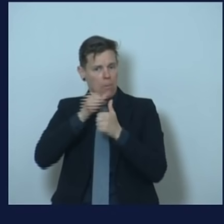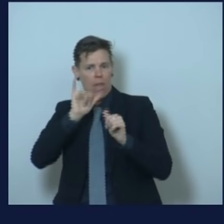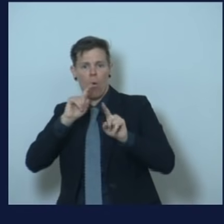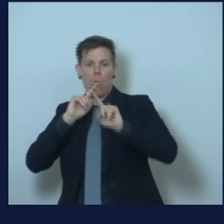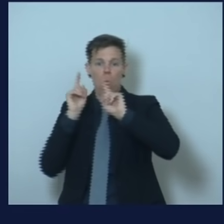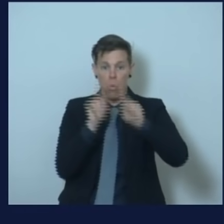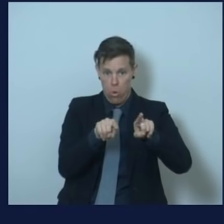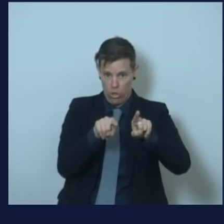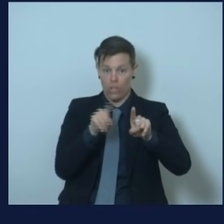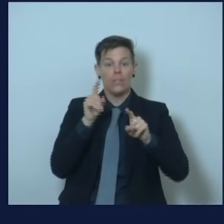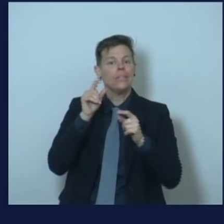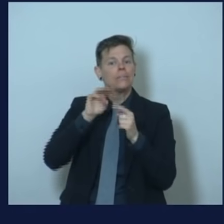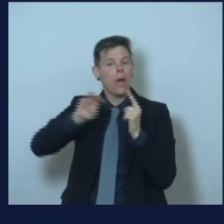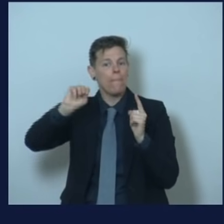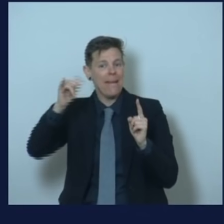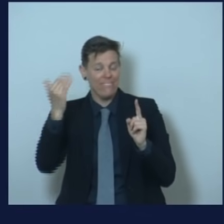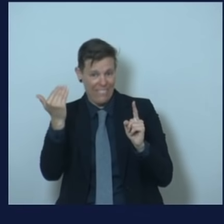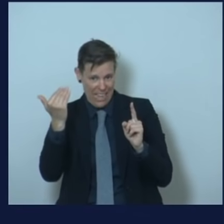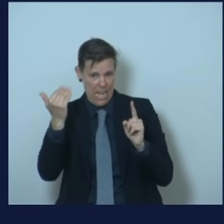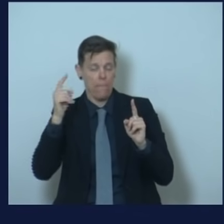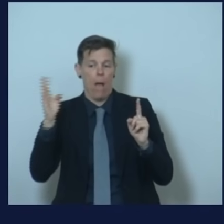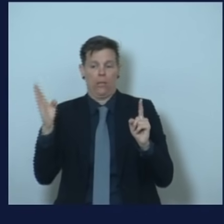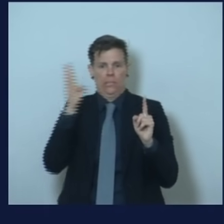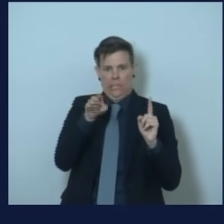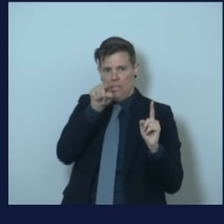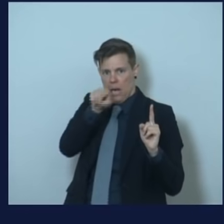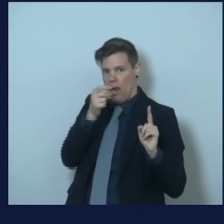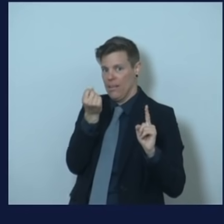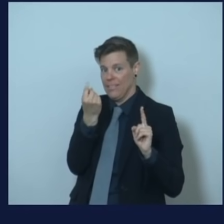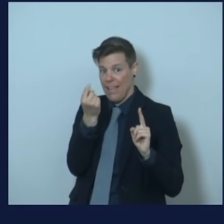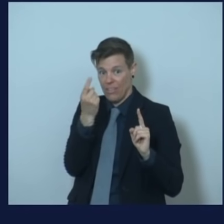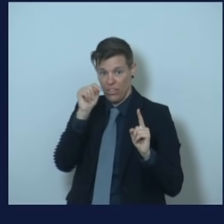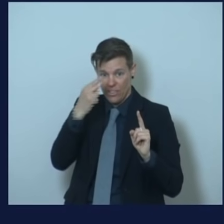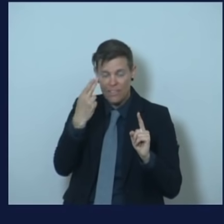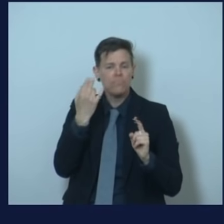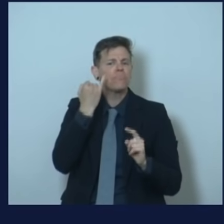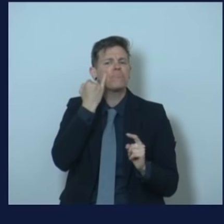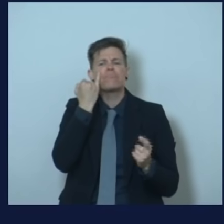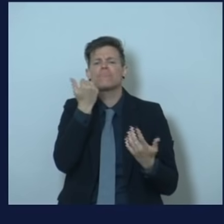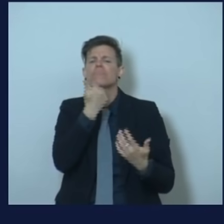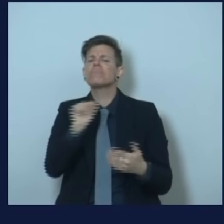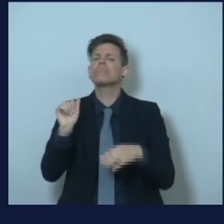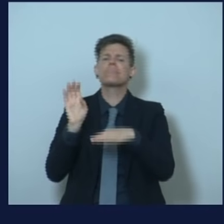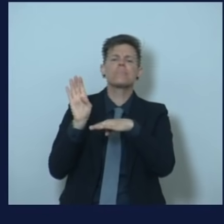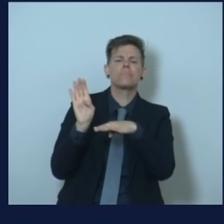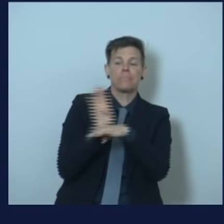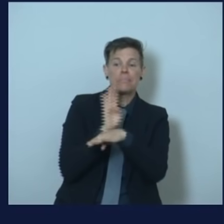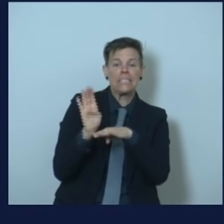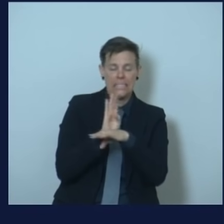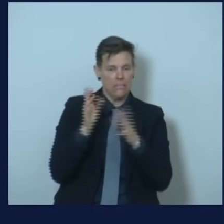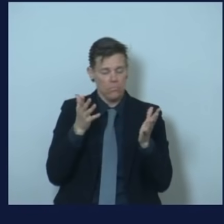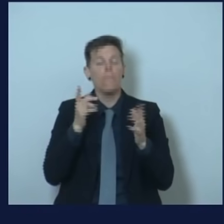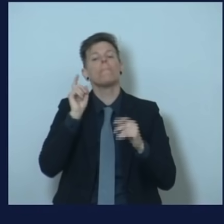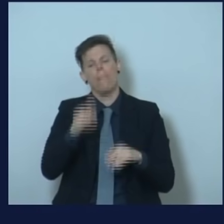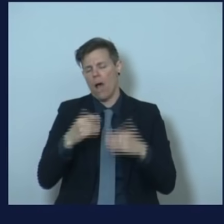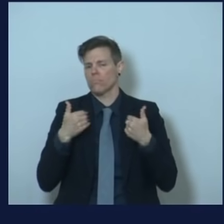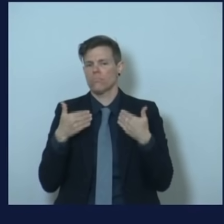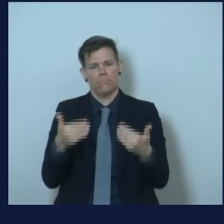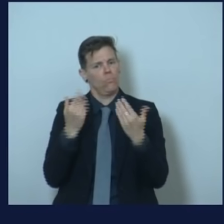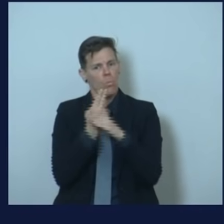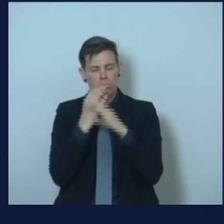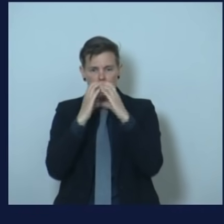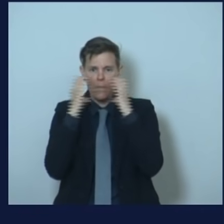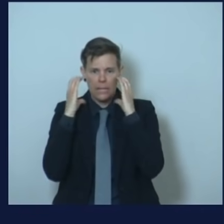operating as a retail space shall require employees to wear face coverings, cloth masks, surgical